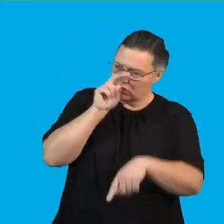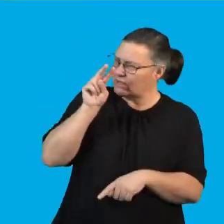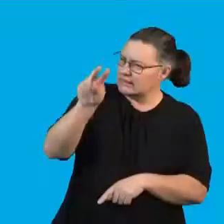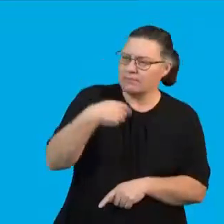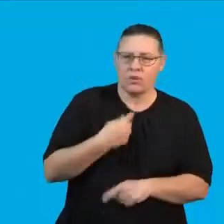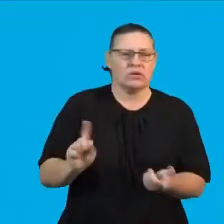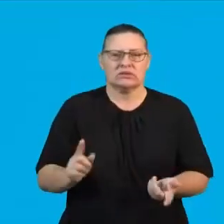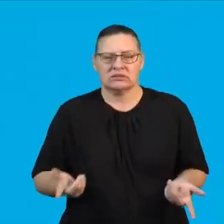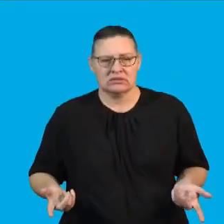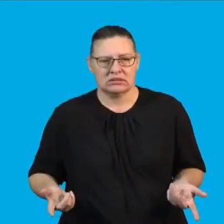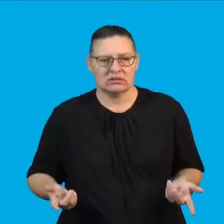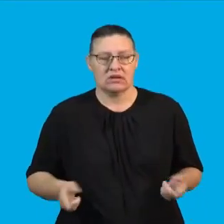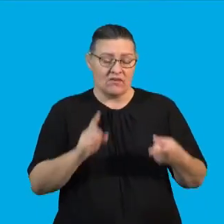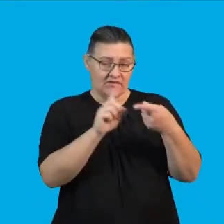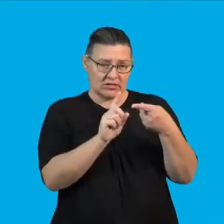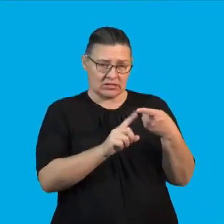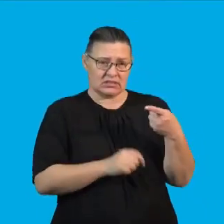see.